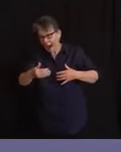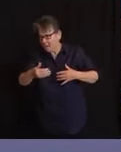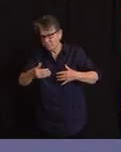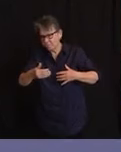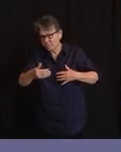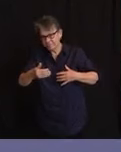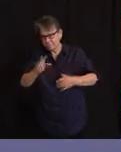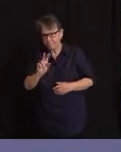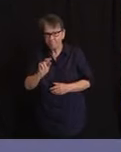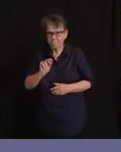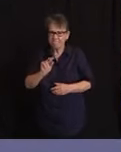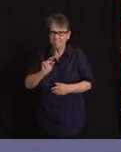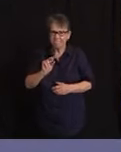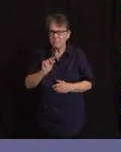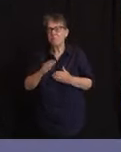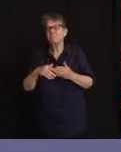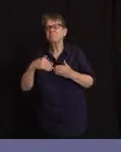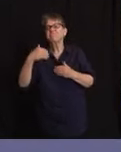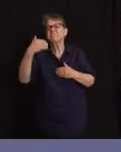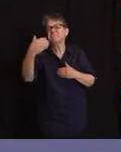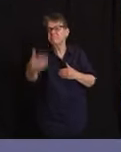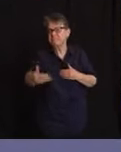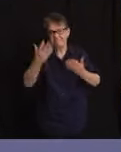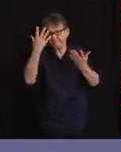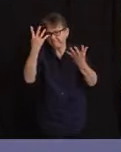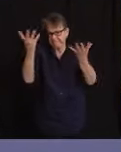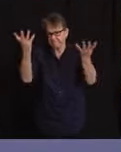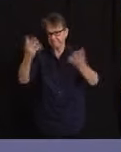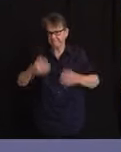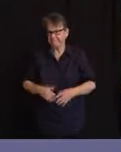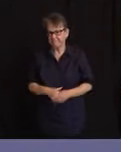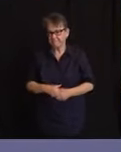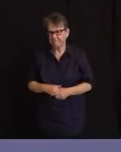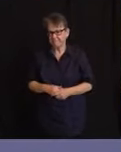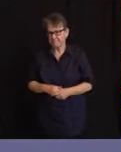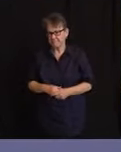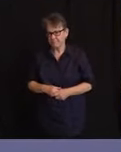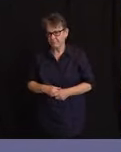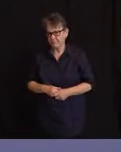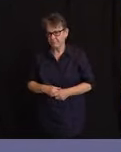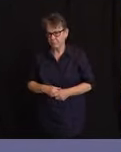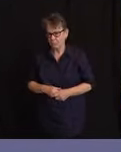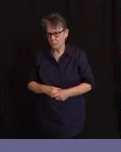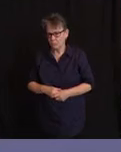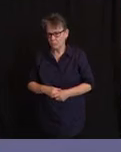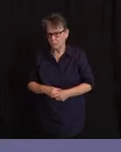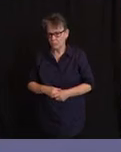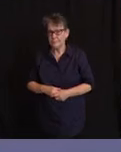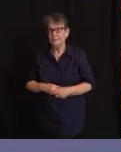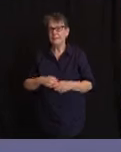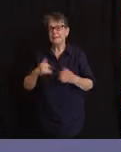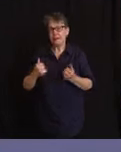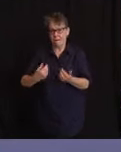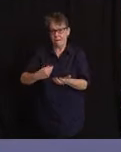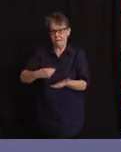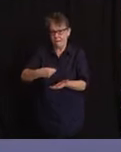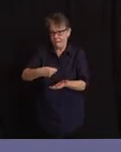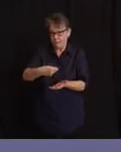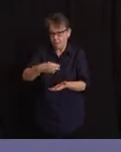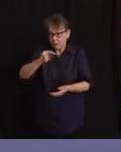cliff. That's part of the reason I was on with Secretary Mnuchin today, underscoring the necessity the states need